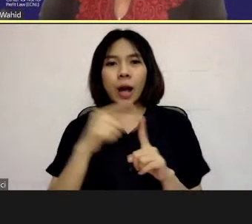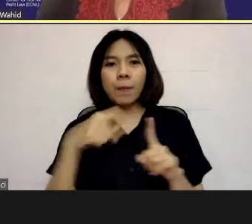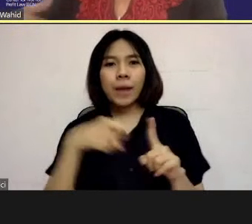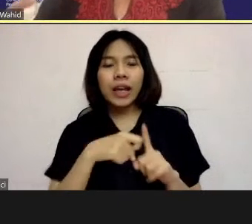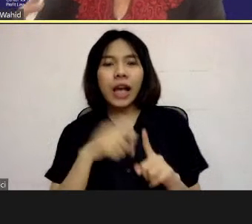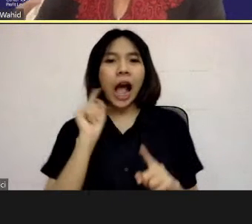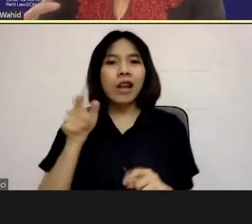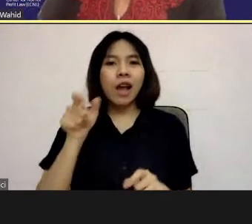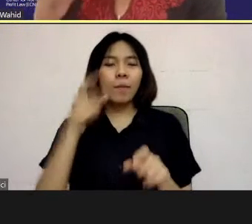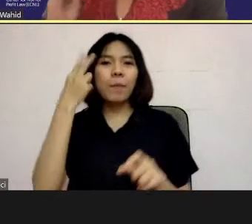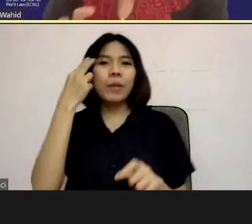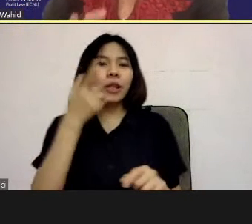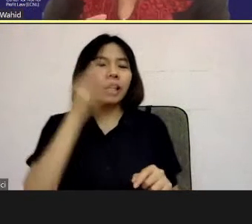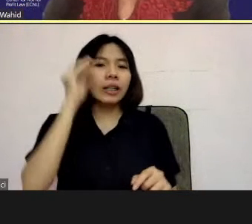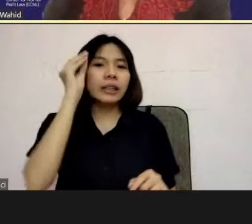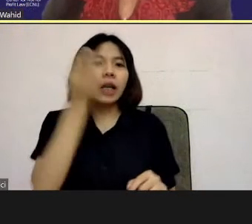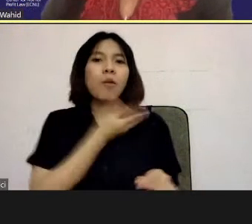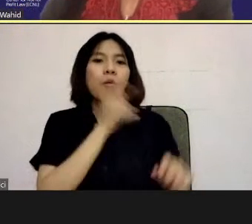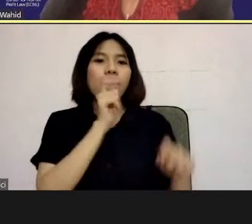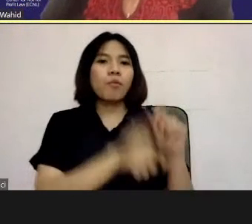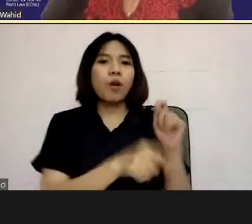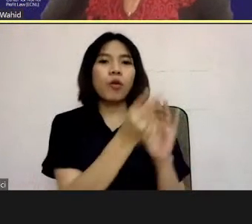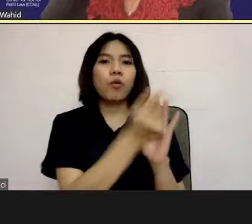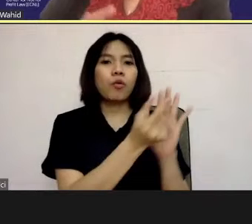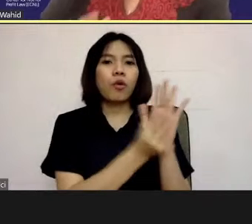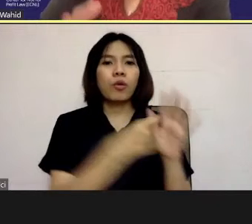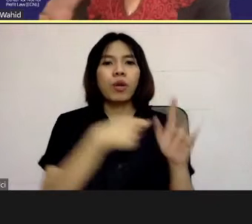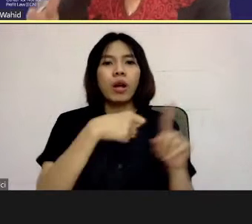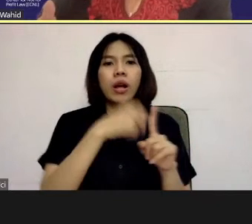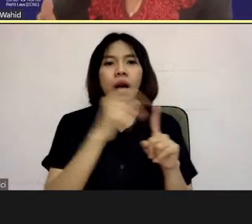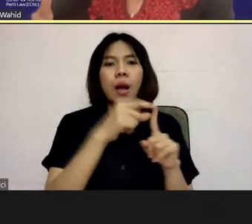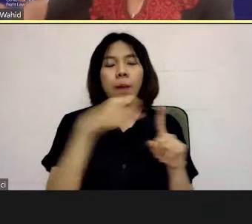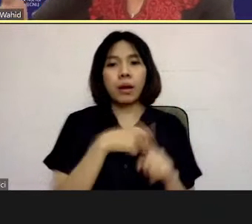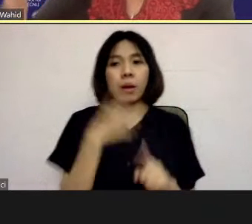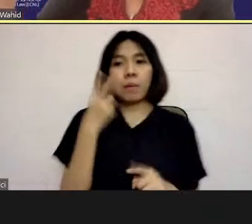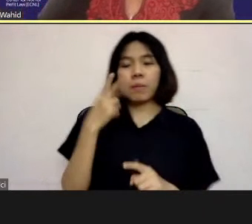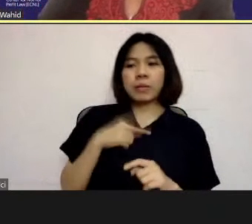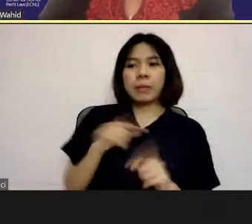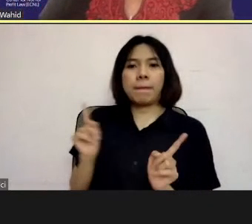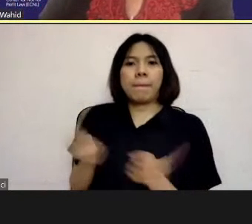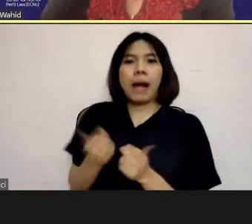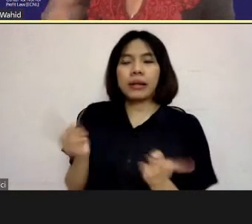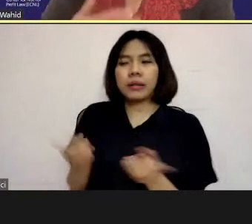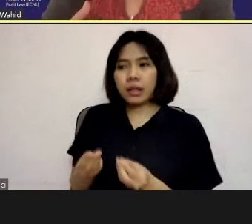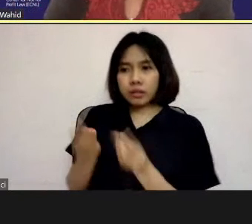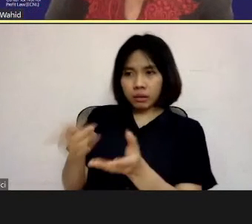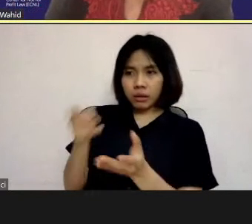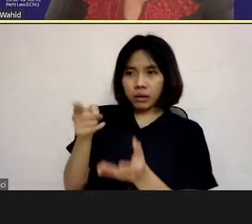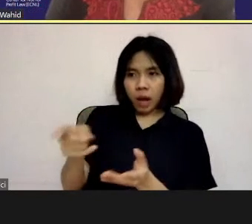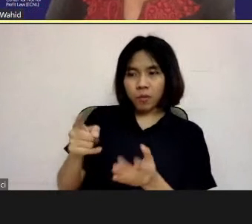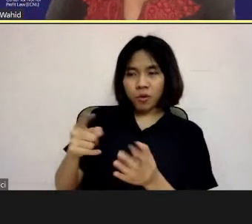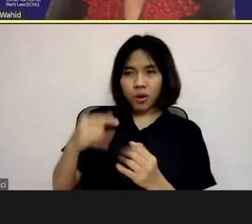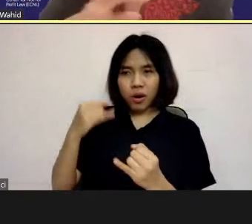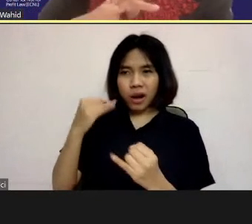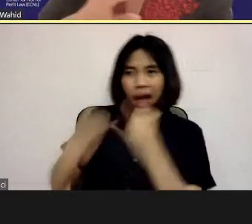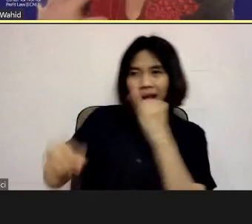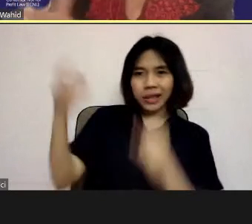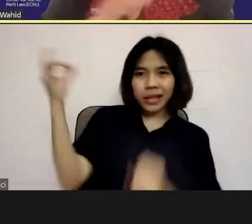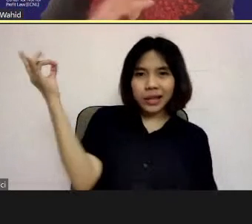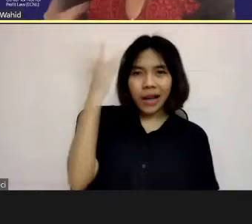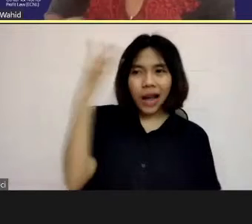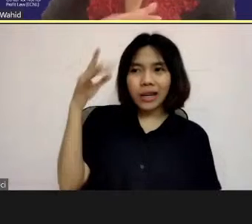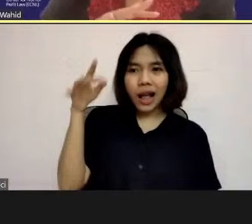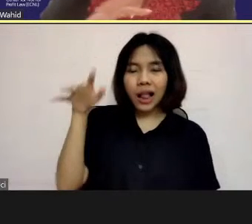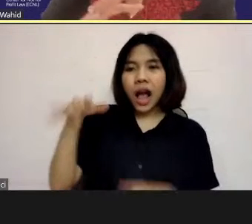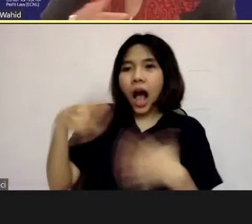agencies, especially on the enactment revisions, the way our mindset or the way our frameworks are being, being embedded,